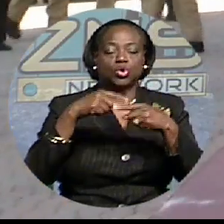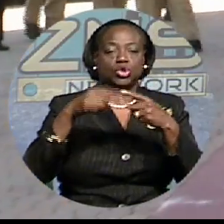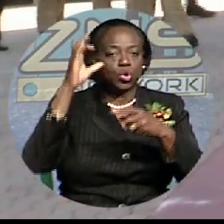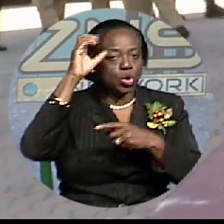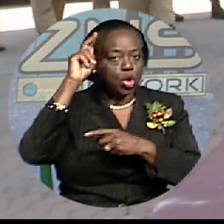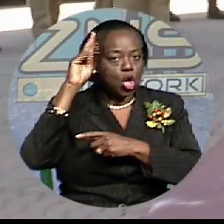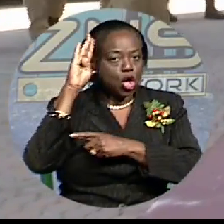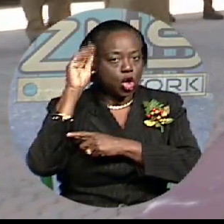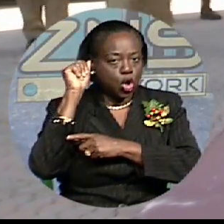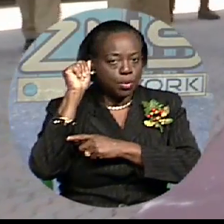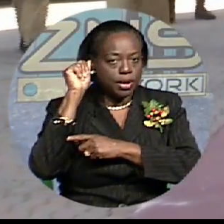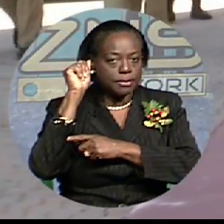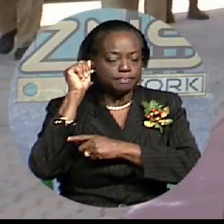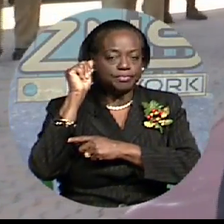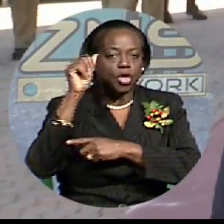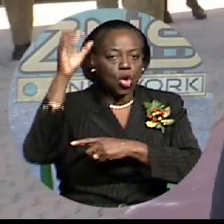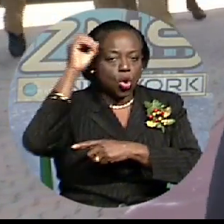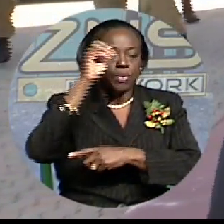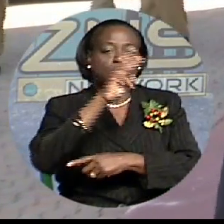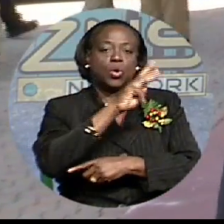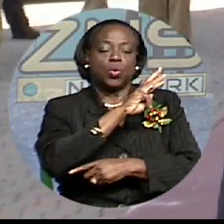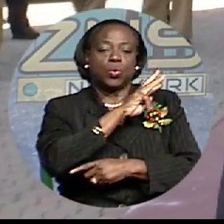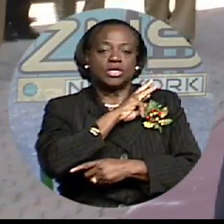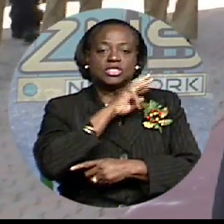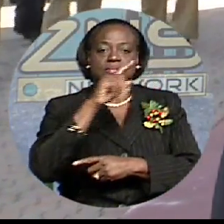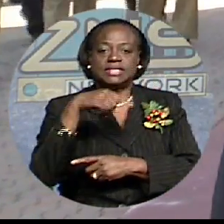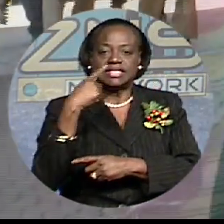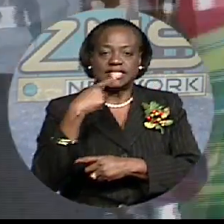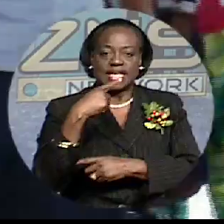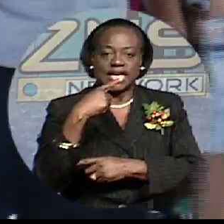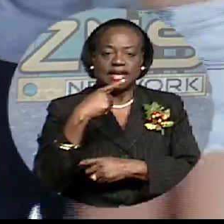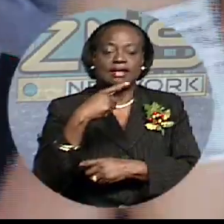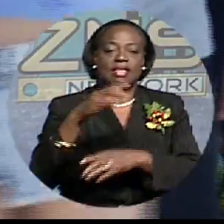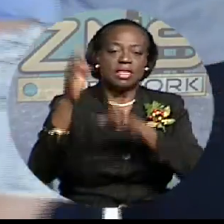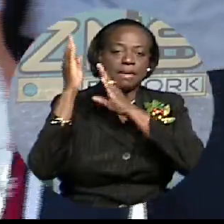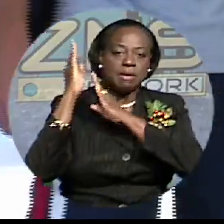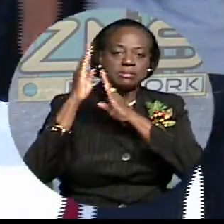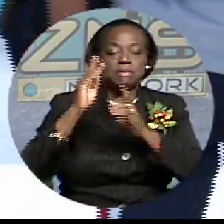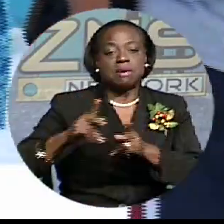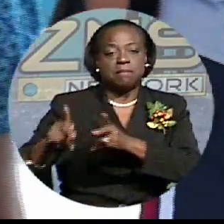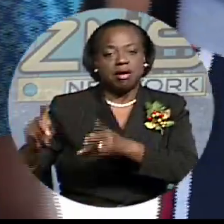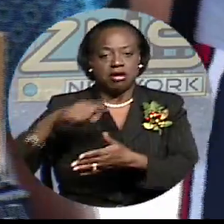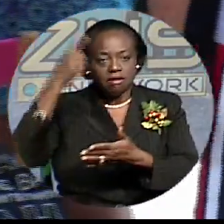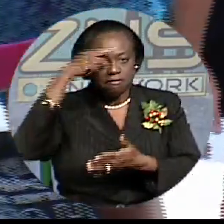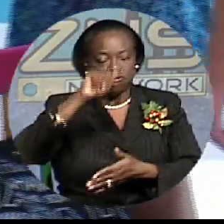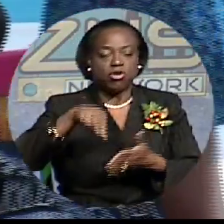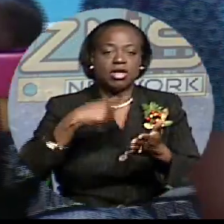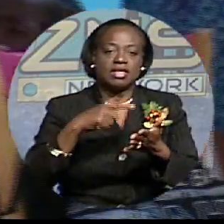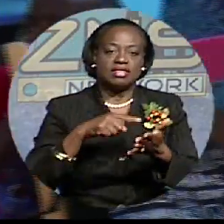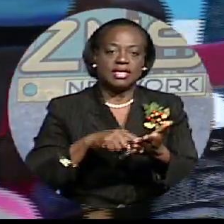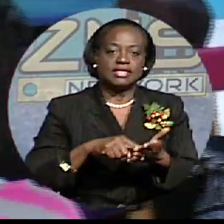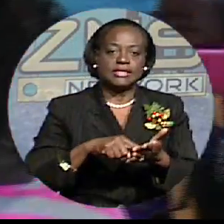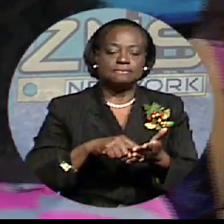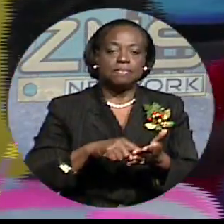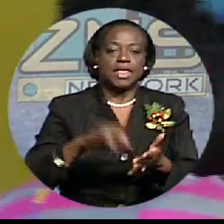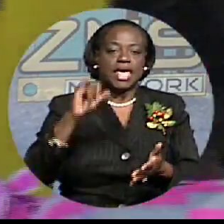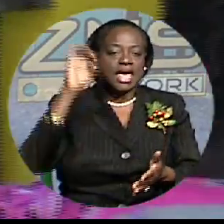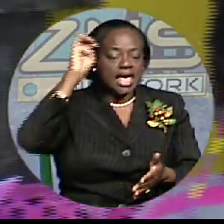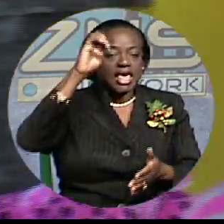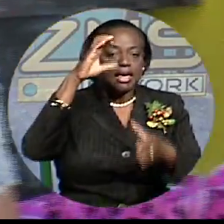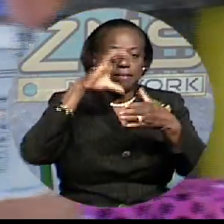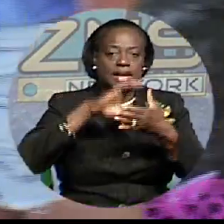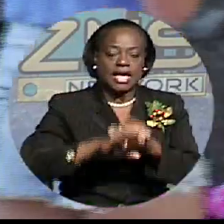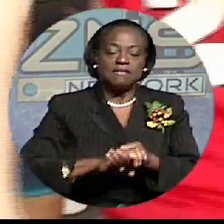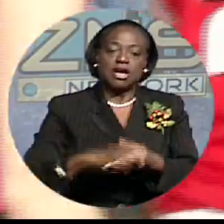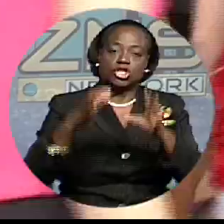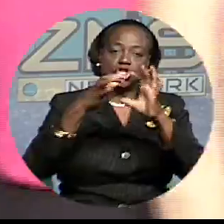Tourism Minister Obi Wolscombe says the Bahamas has been preparing for this unprecedented move, and while he agrees it will take greater focus, he also believes it is a joint